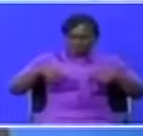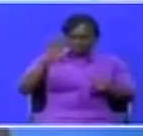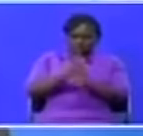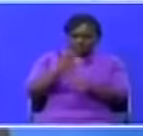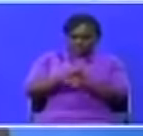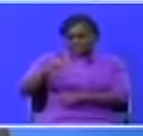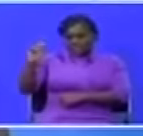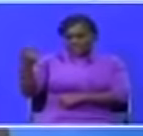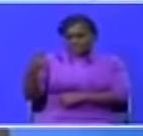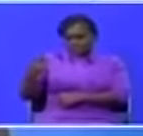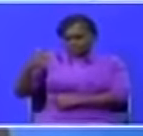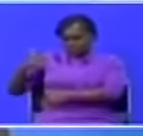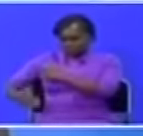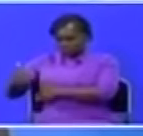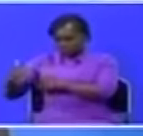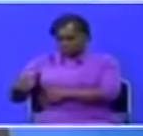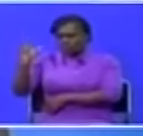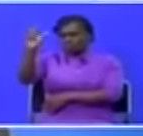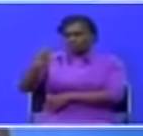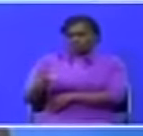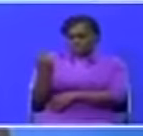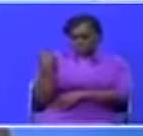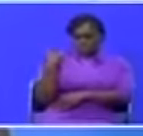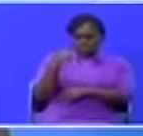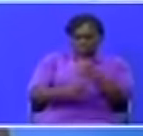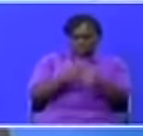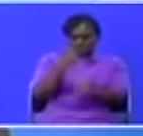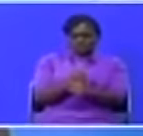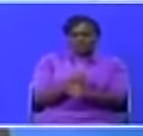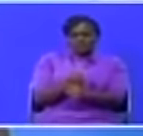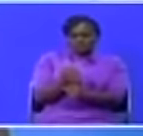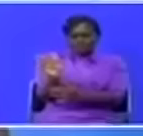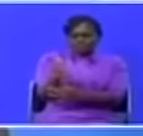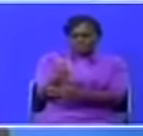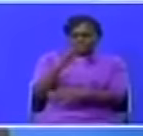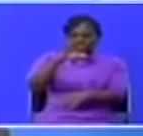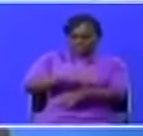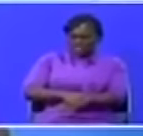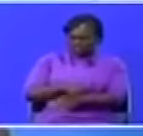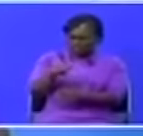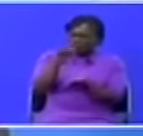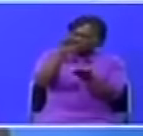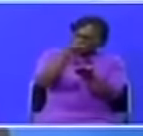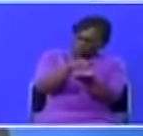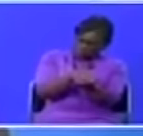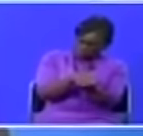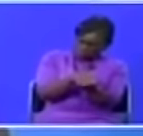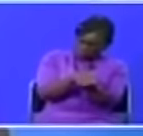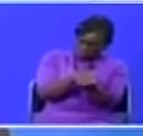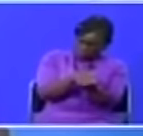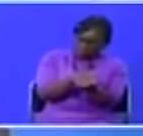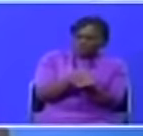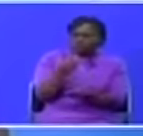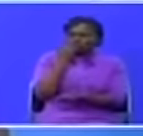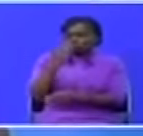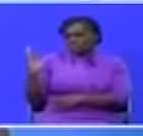Kenyans living along the coastal strip. But in the recent years, the amount of fish caught from the ocean has reduced drastically, posing a food